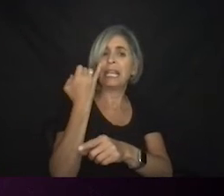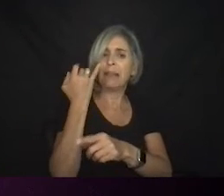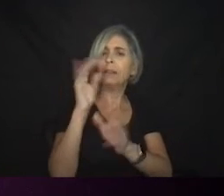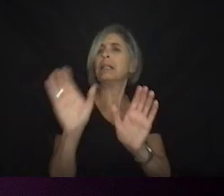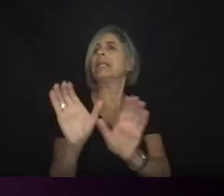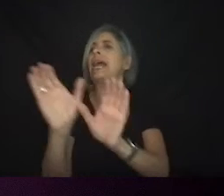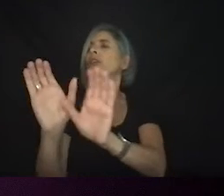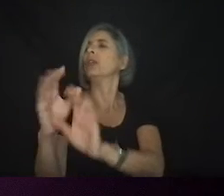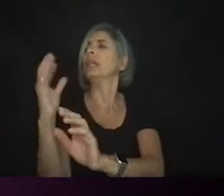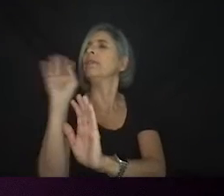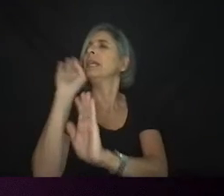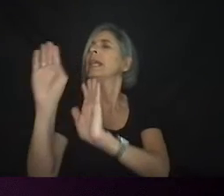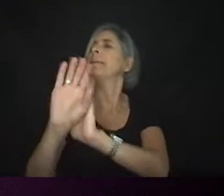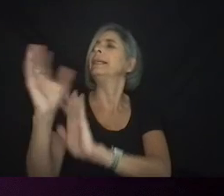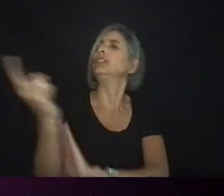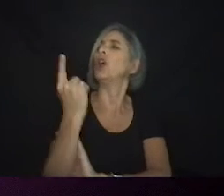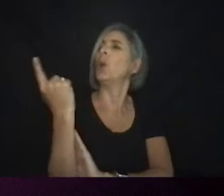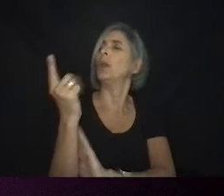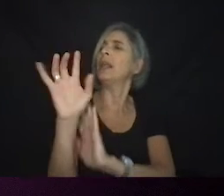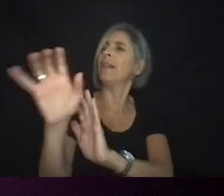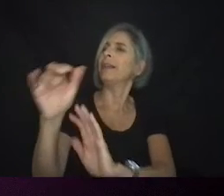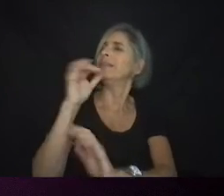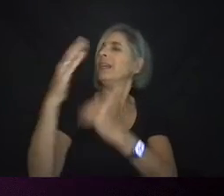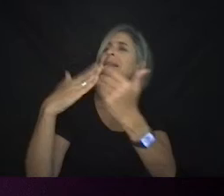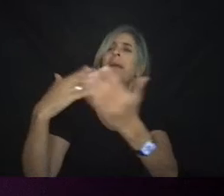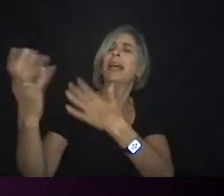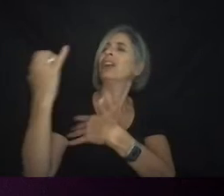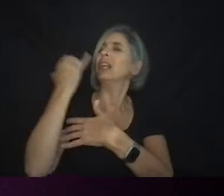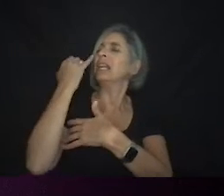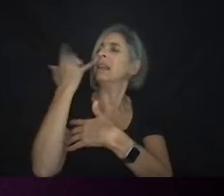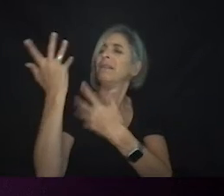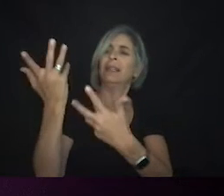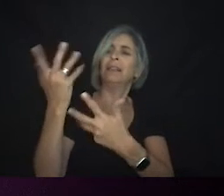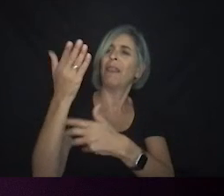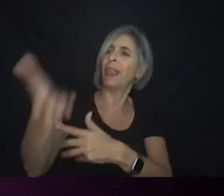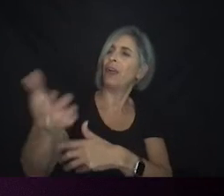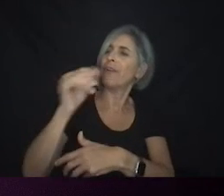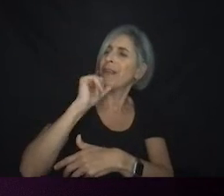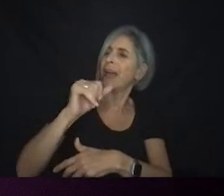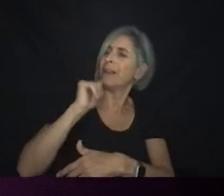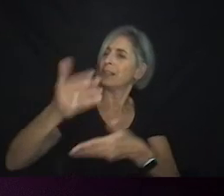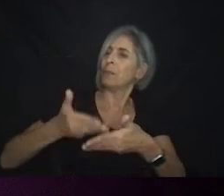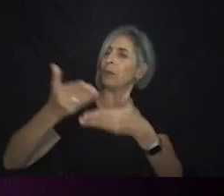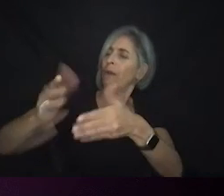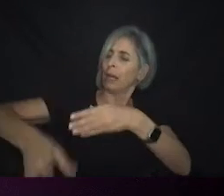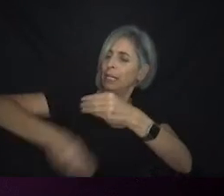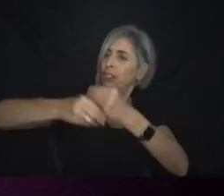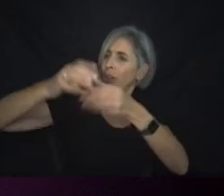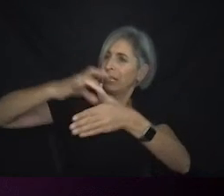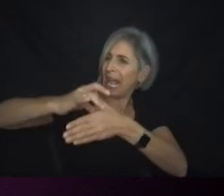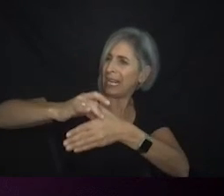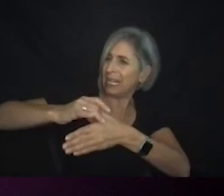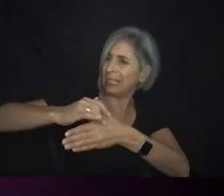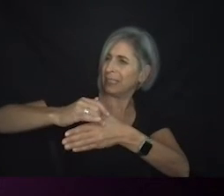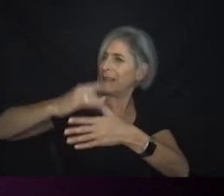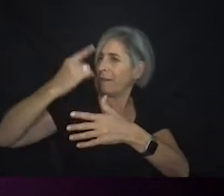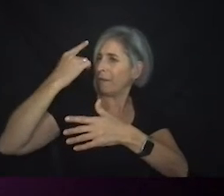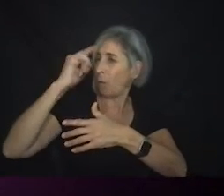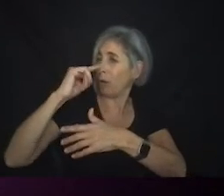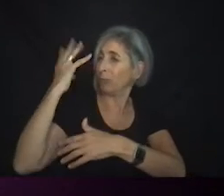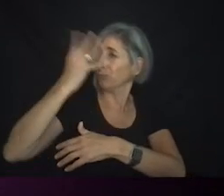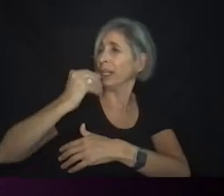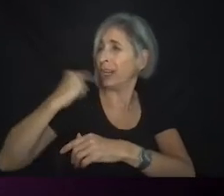decorative image that doesn't matter whether or not it's there, doesn't provide any additional context, it's just there to be